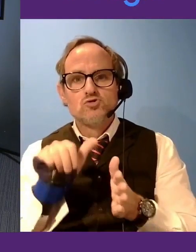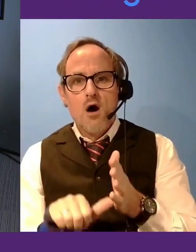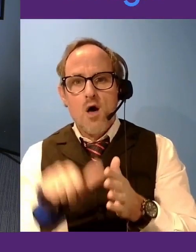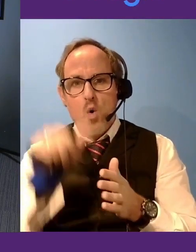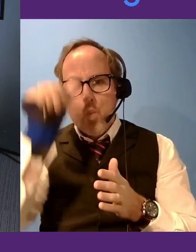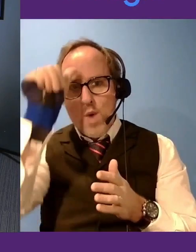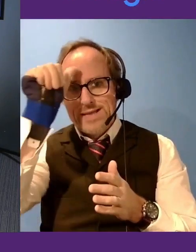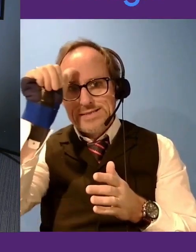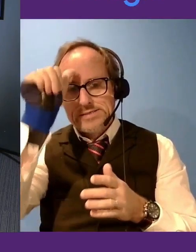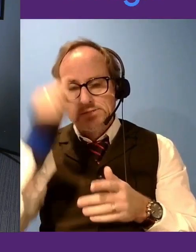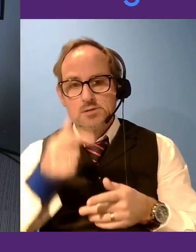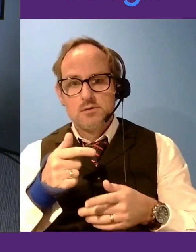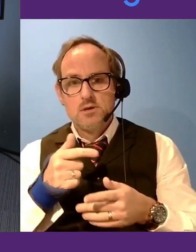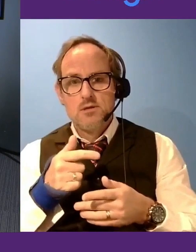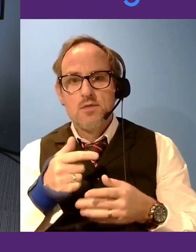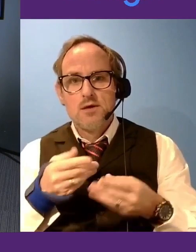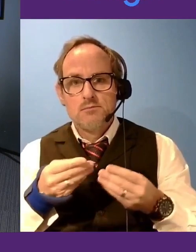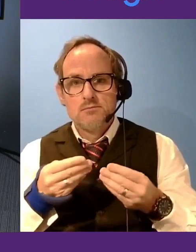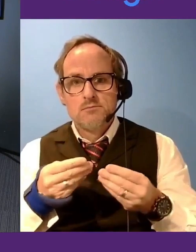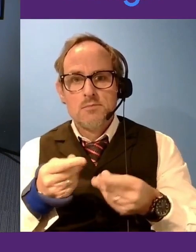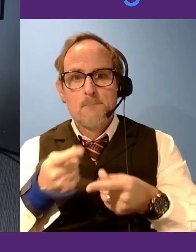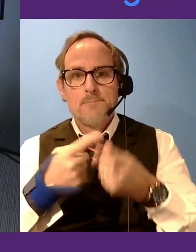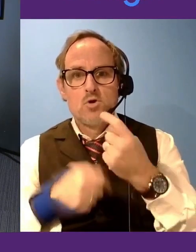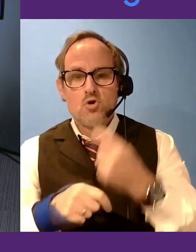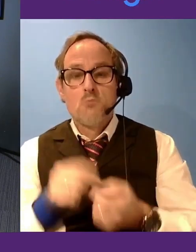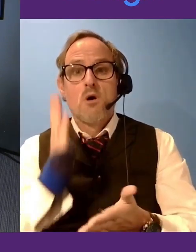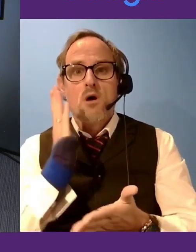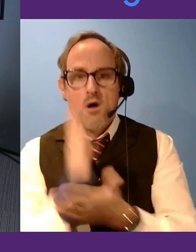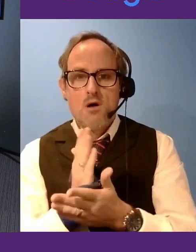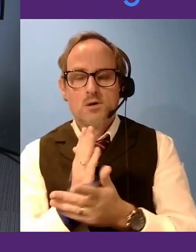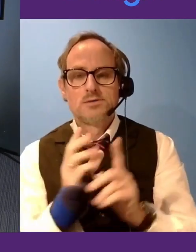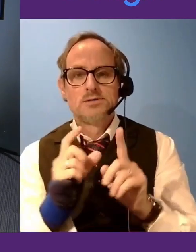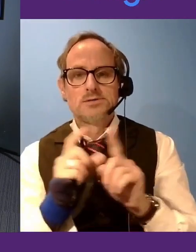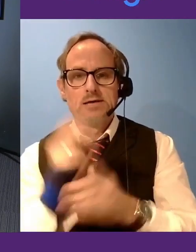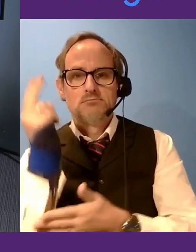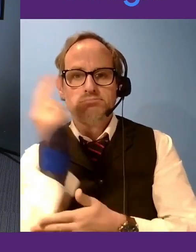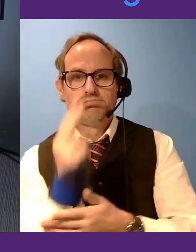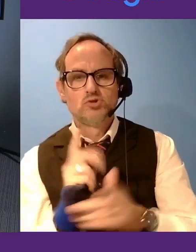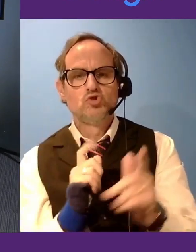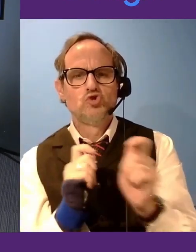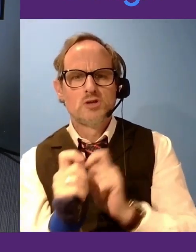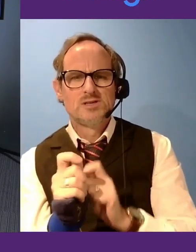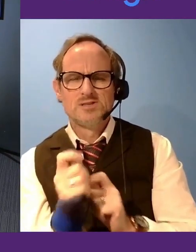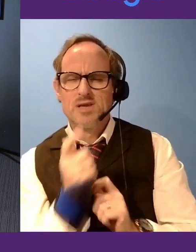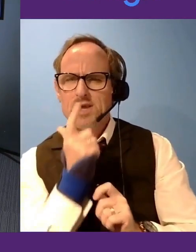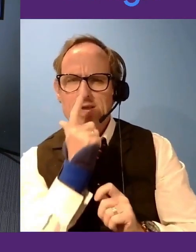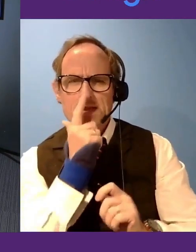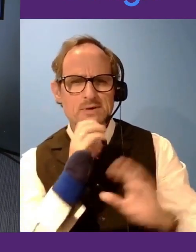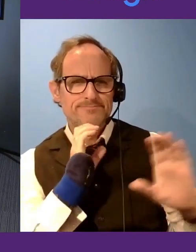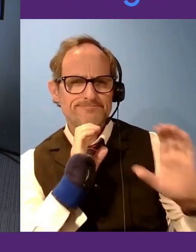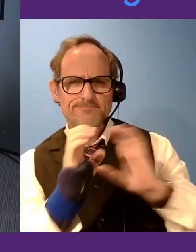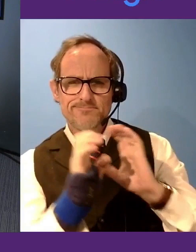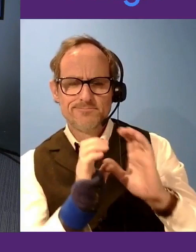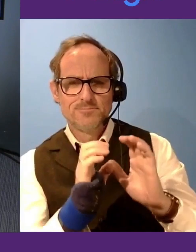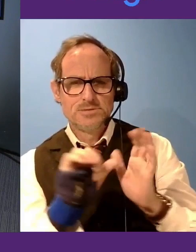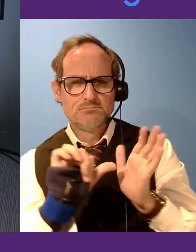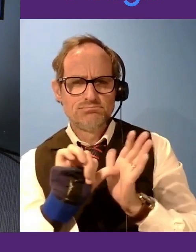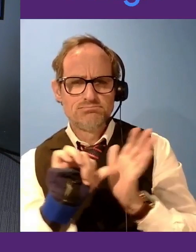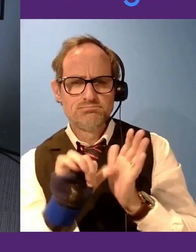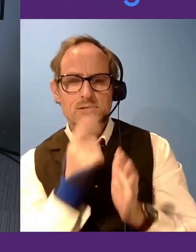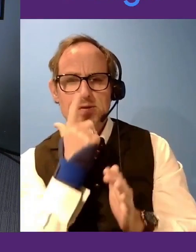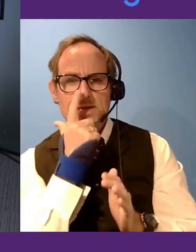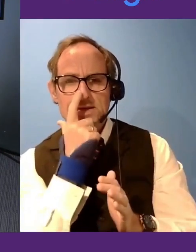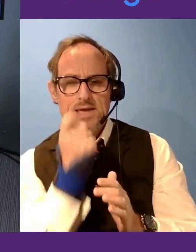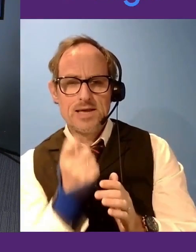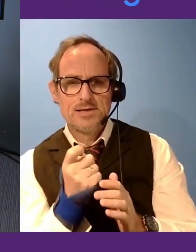drive change. And so that's one thing. And sometimes it can be difficult to set that up, but nowadays there's much easier than it used